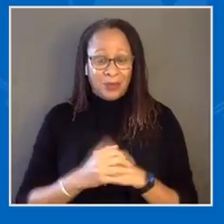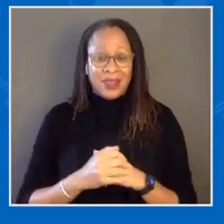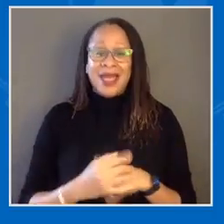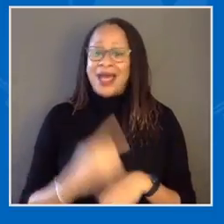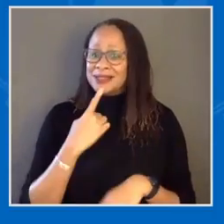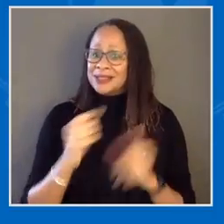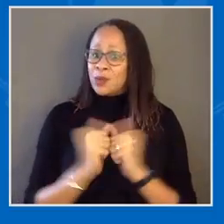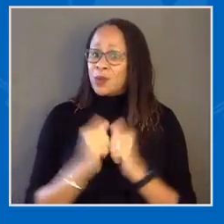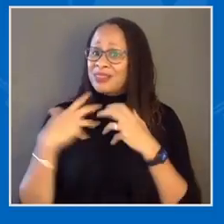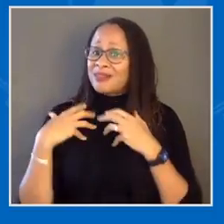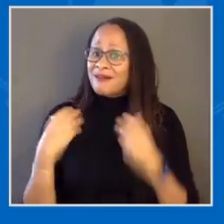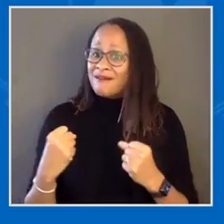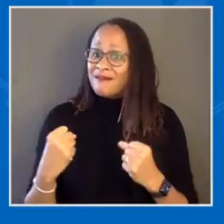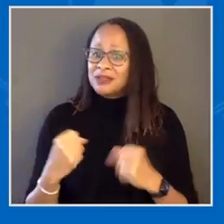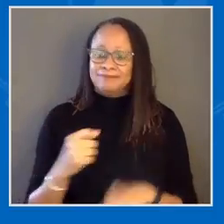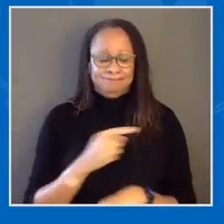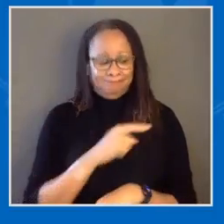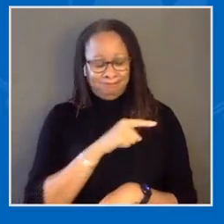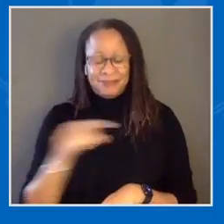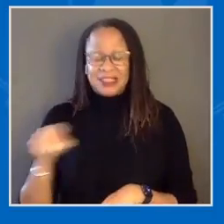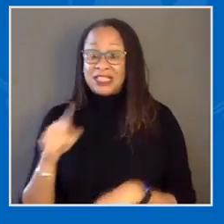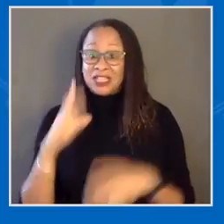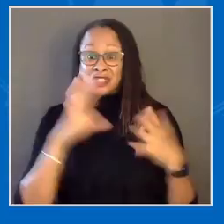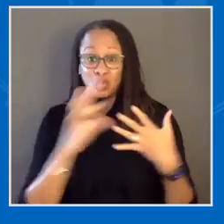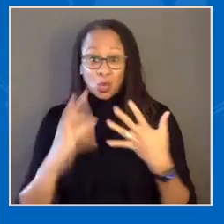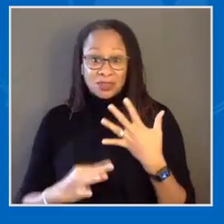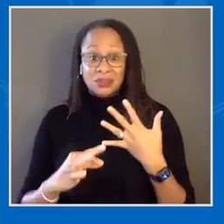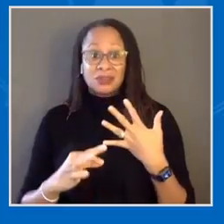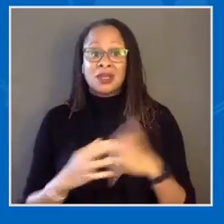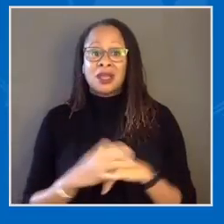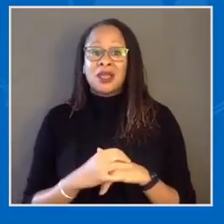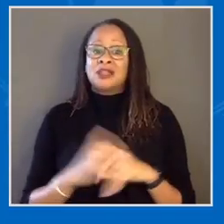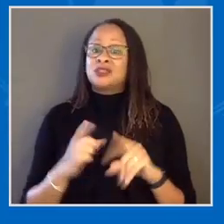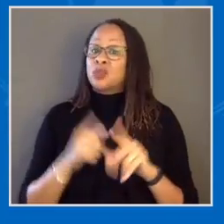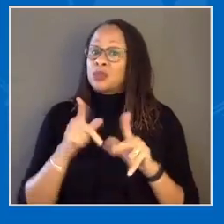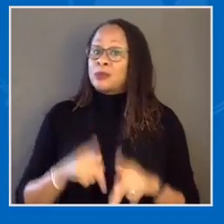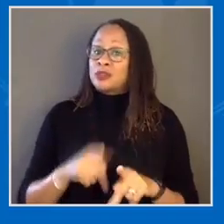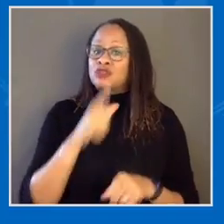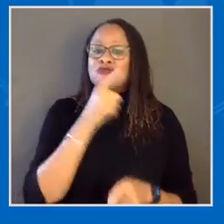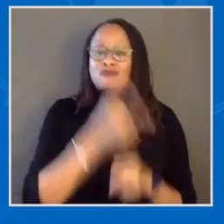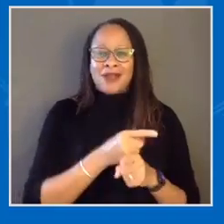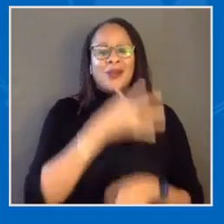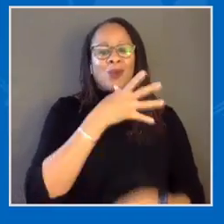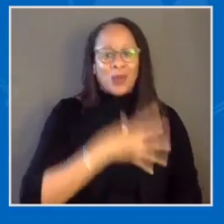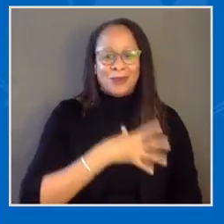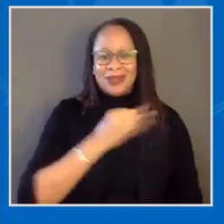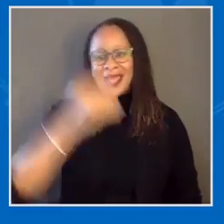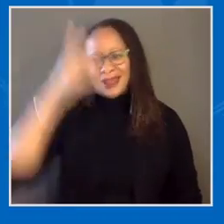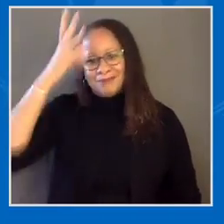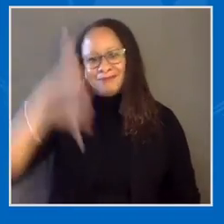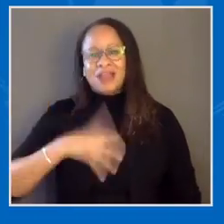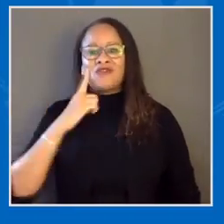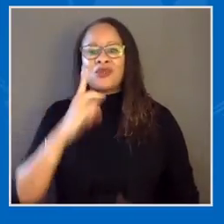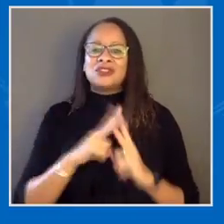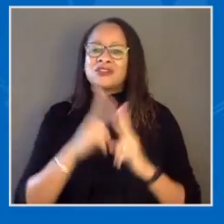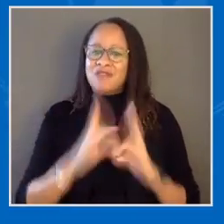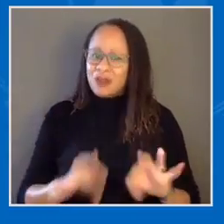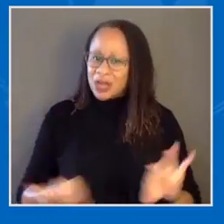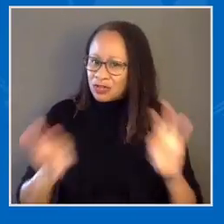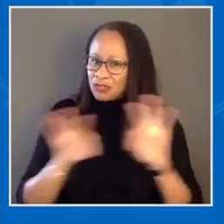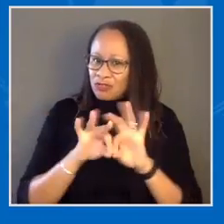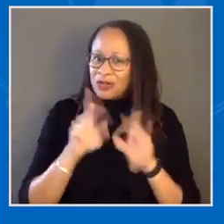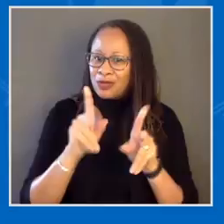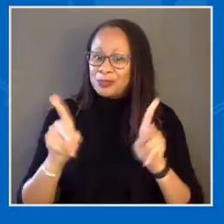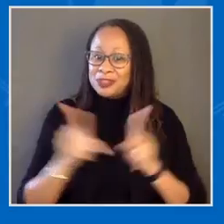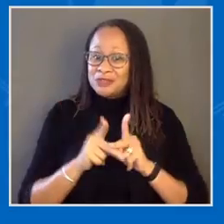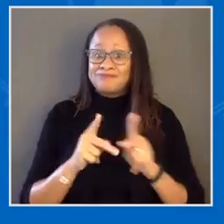confidence that they are, to a person, the right women and men for these critical positions. And I